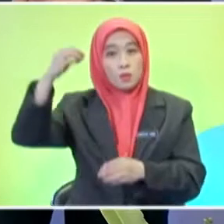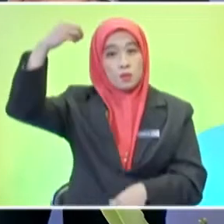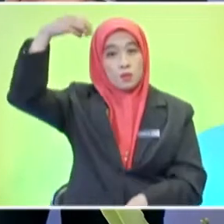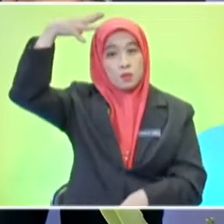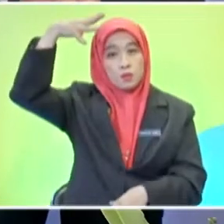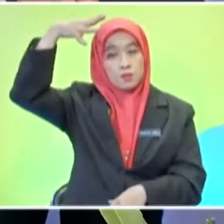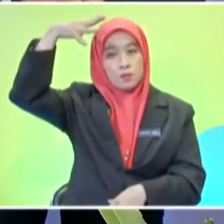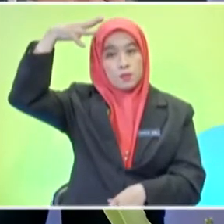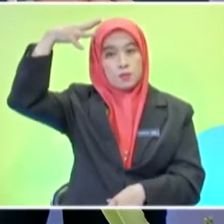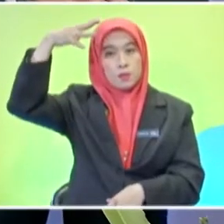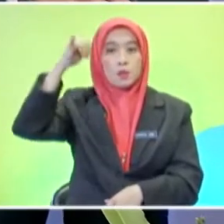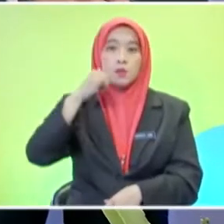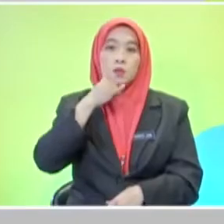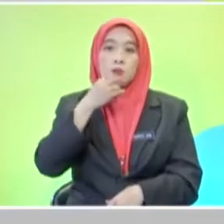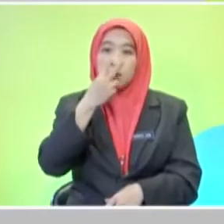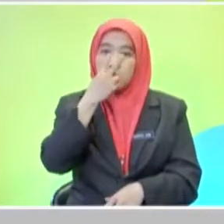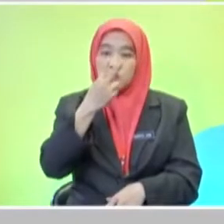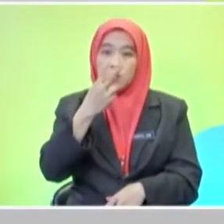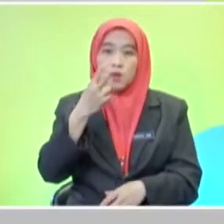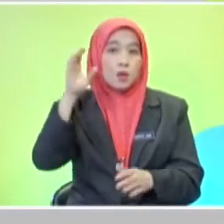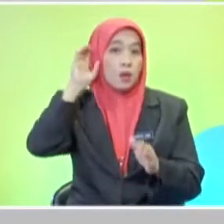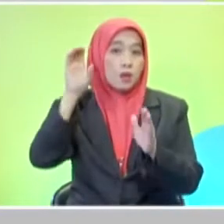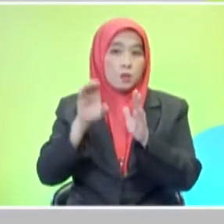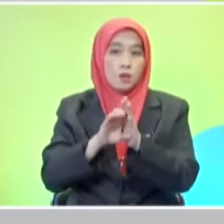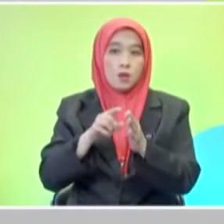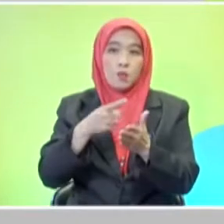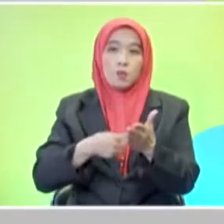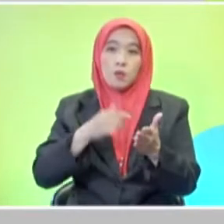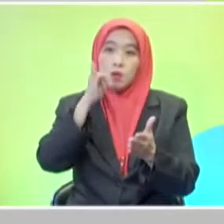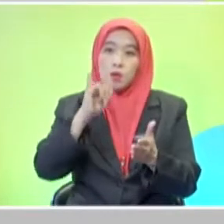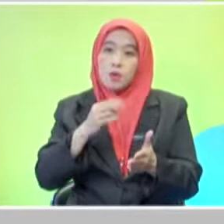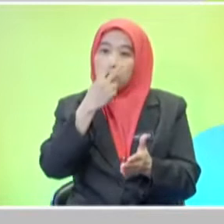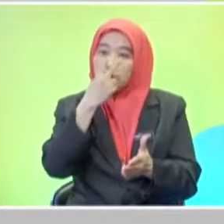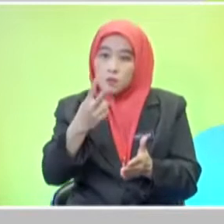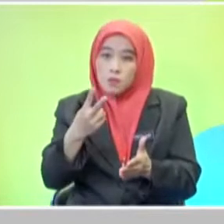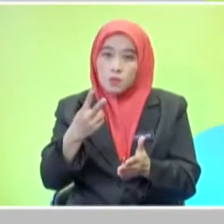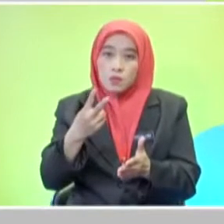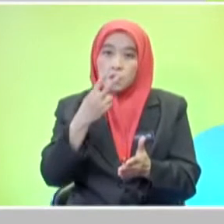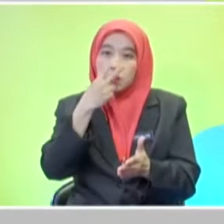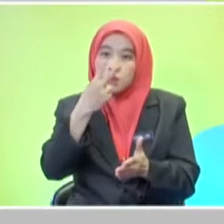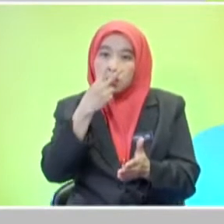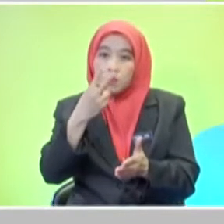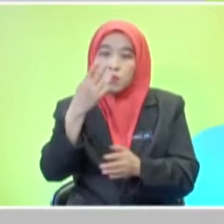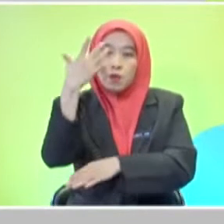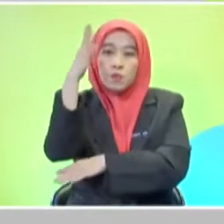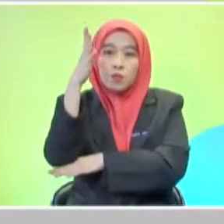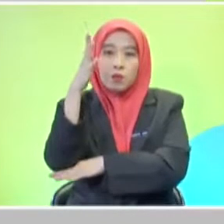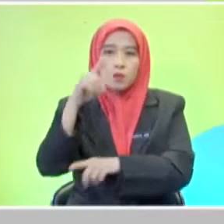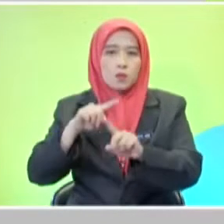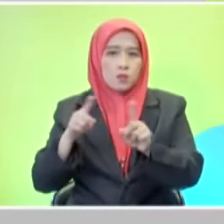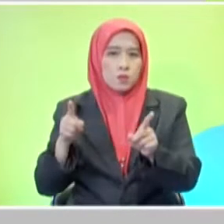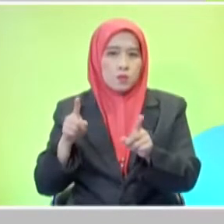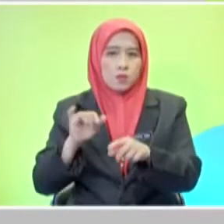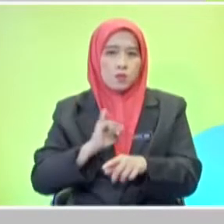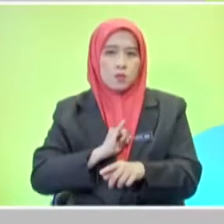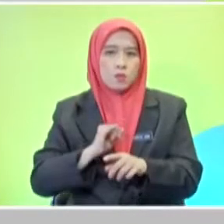So Shafika, if you look at this picture, what do you see? I see trees, but I also see